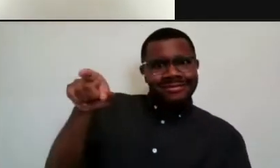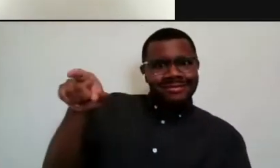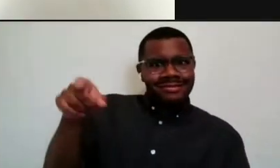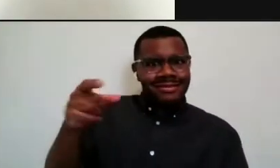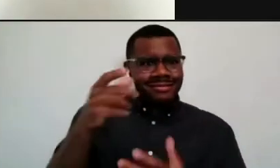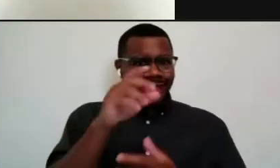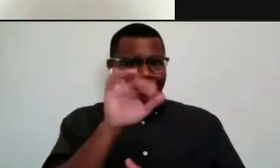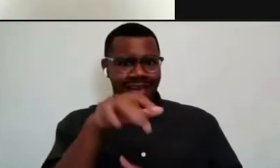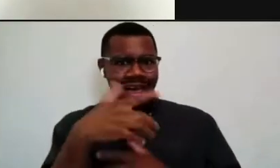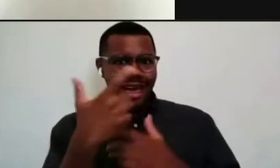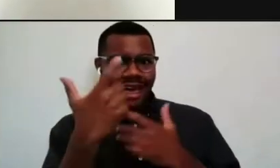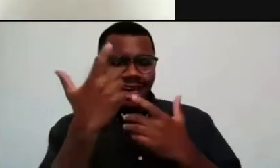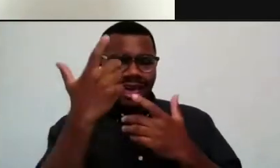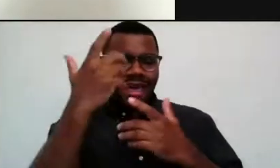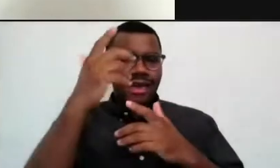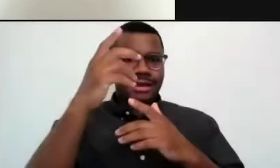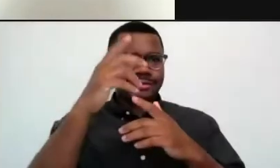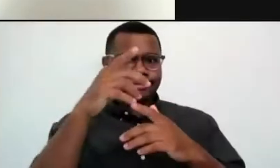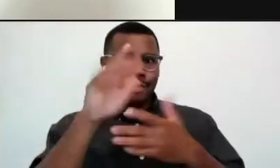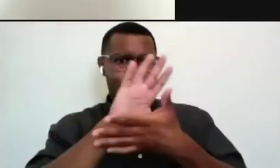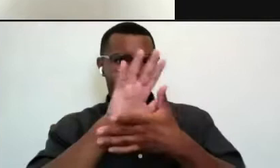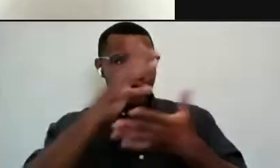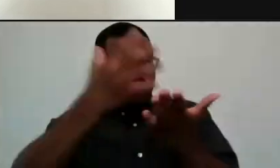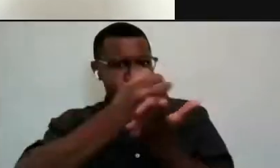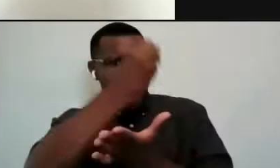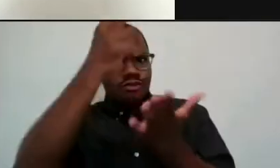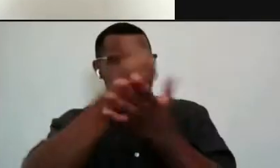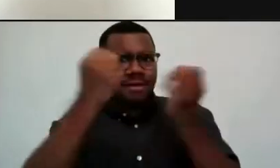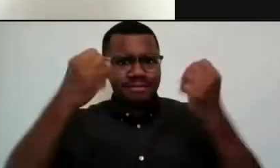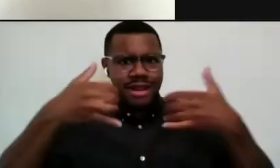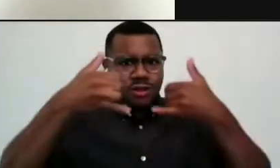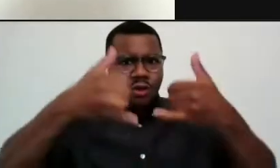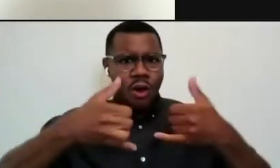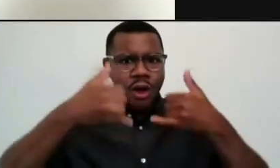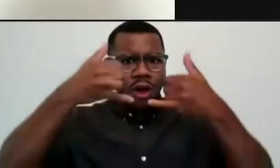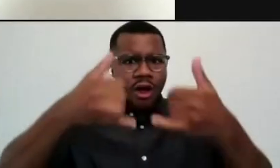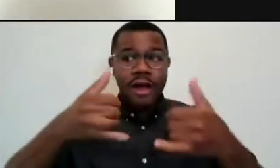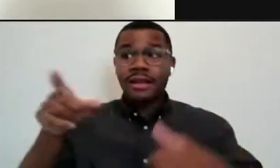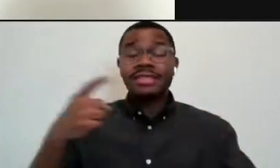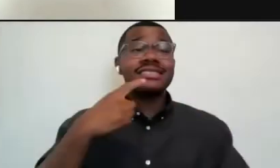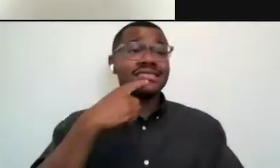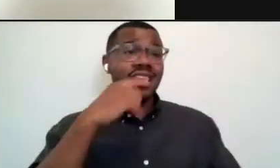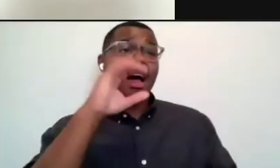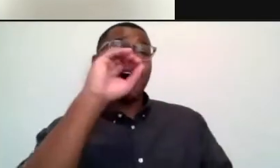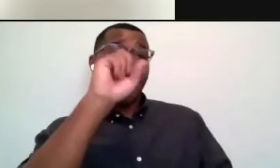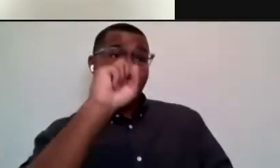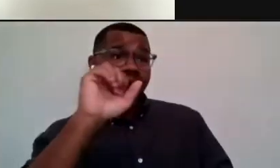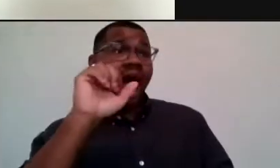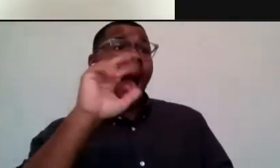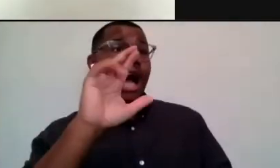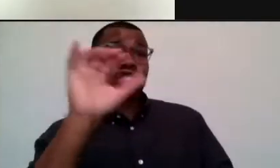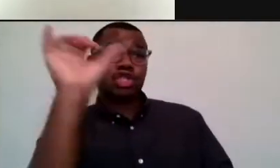and an Oscar too. I was gonna say, didn't they do an Oscar as well? An Oscar or two?